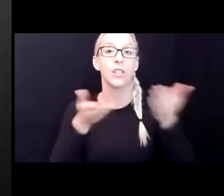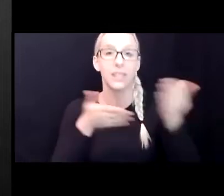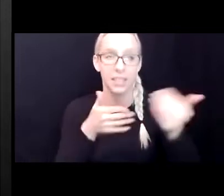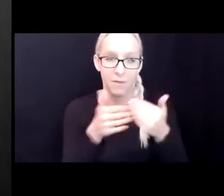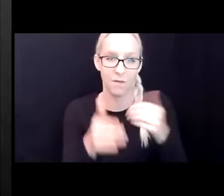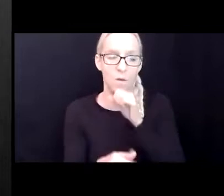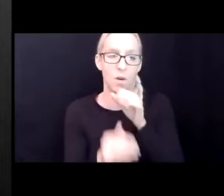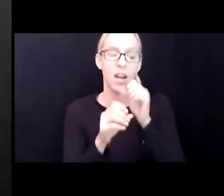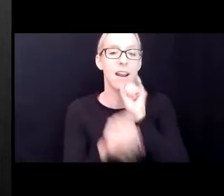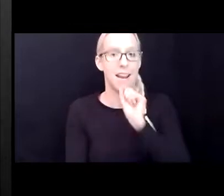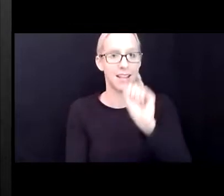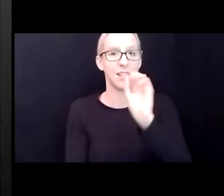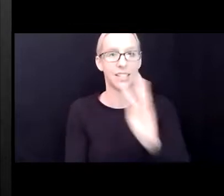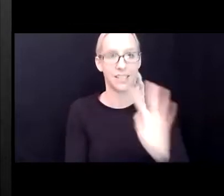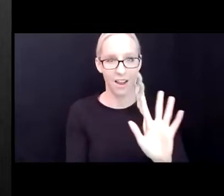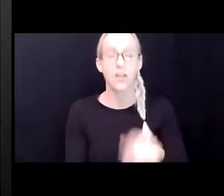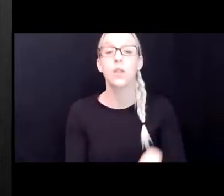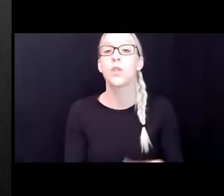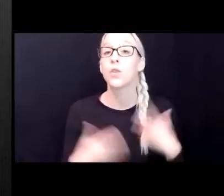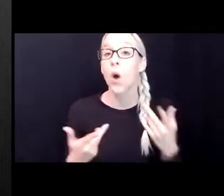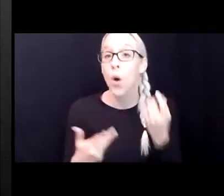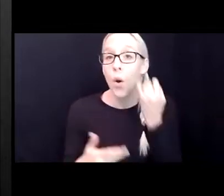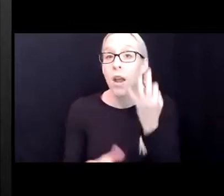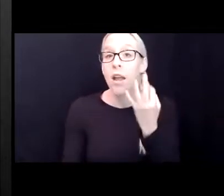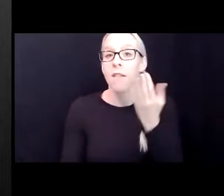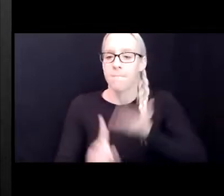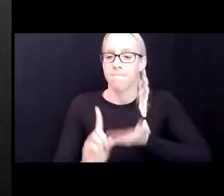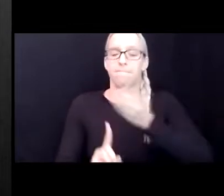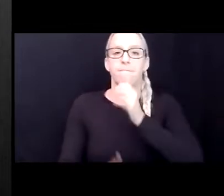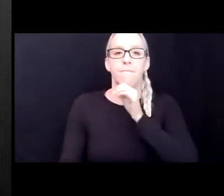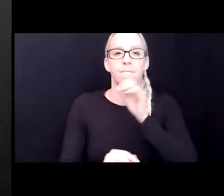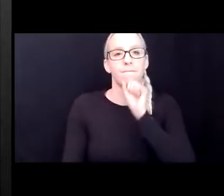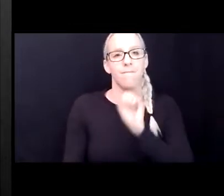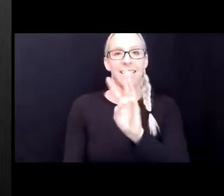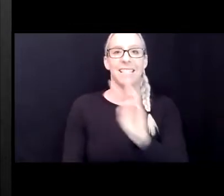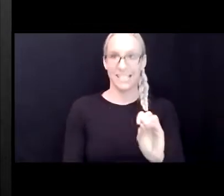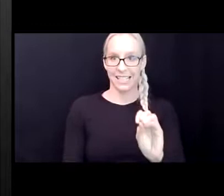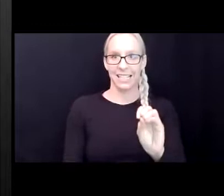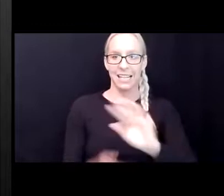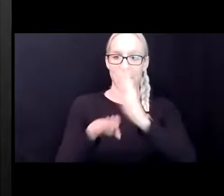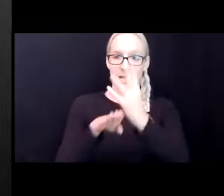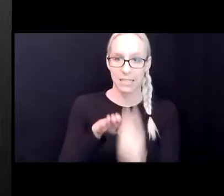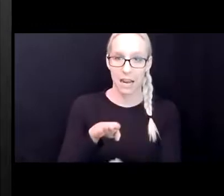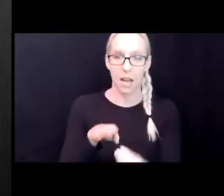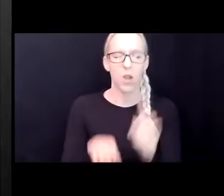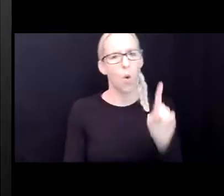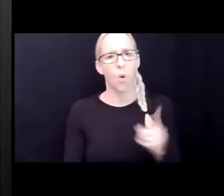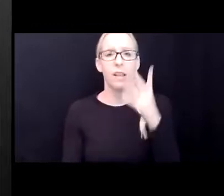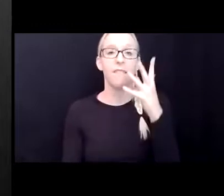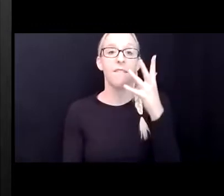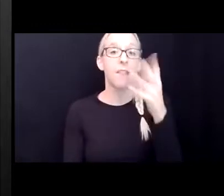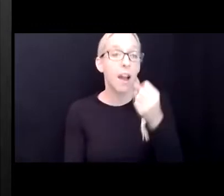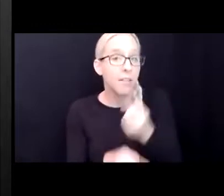So if the beneficiary is 60 when they die, you're only going to have 5 years of Medicaid liens to have to be